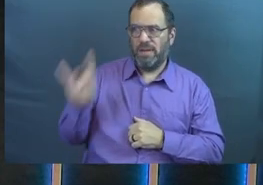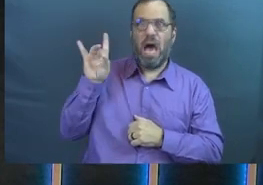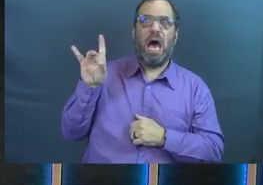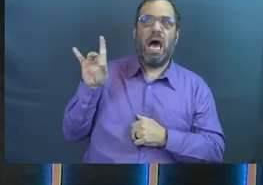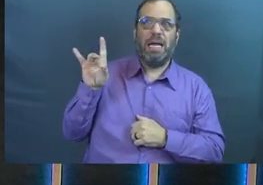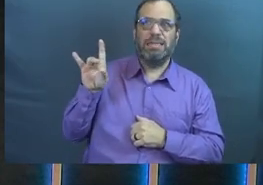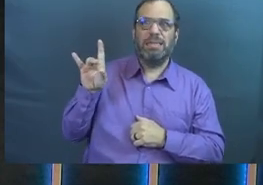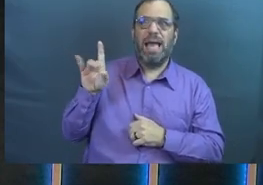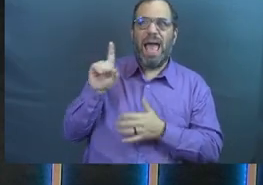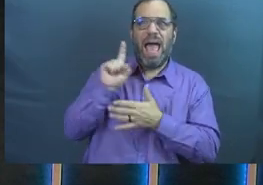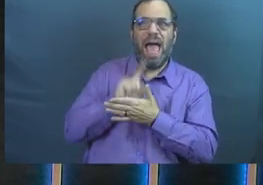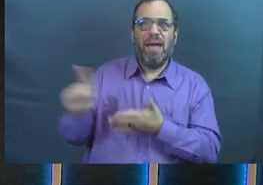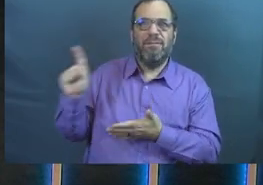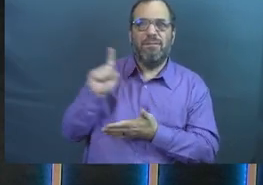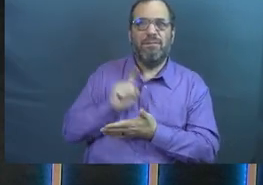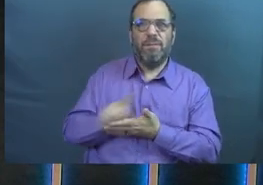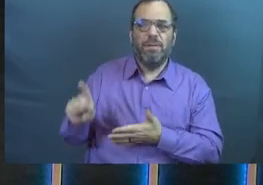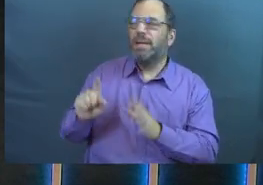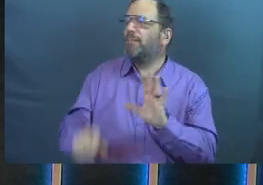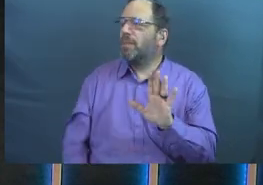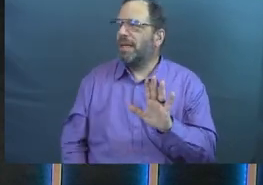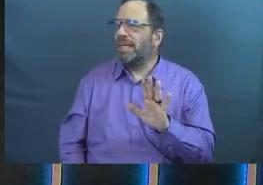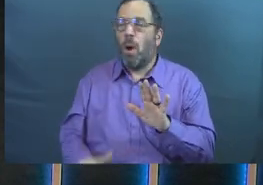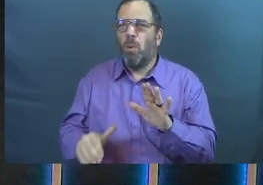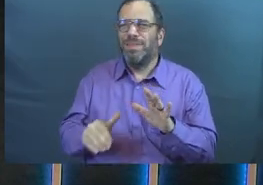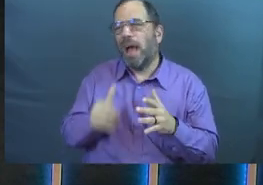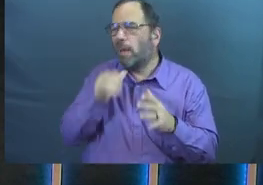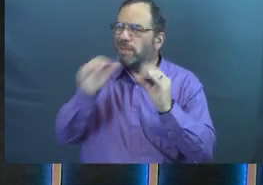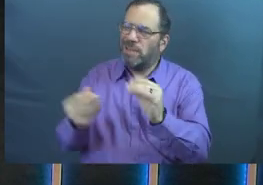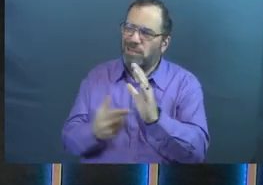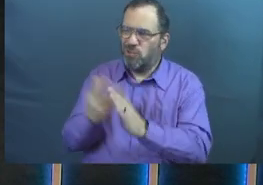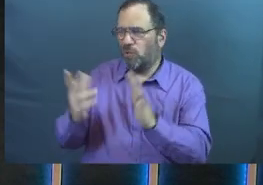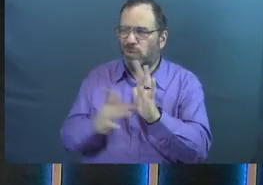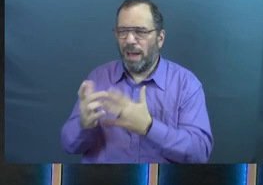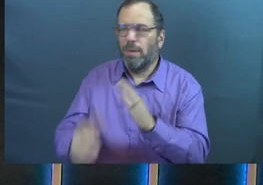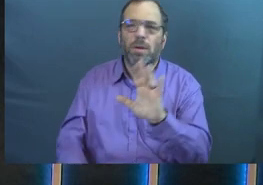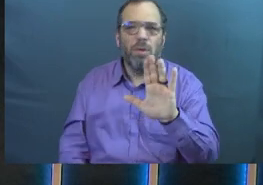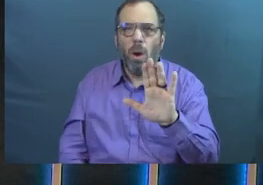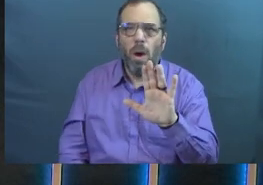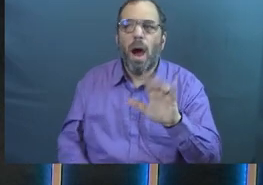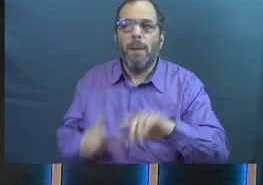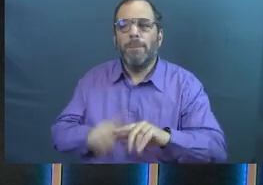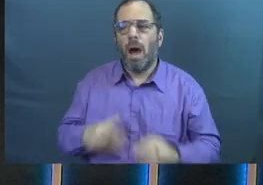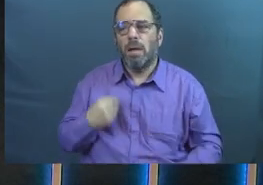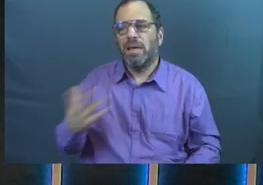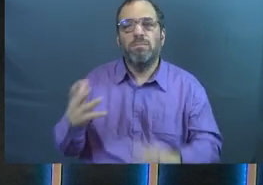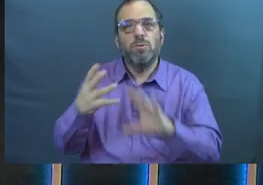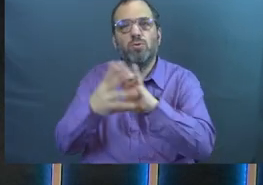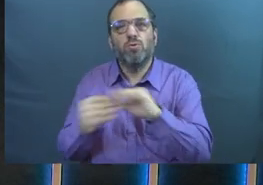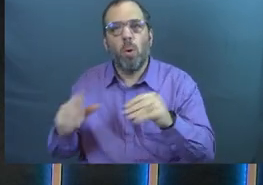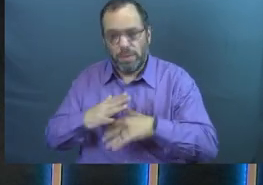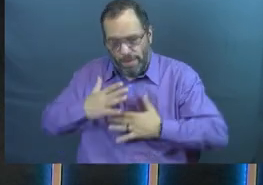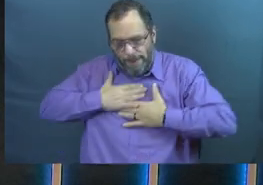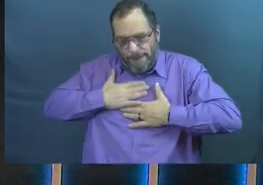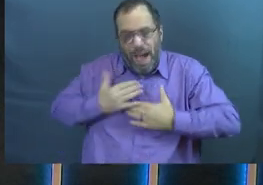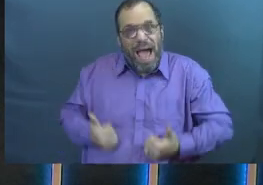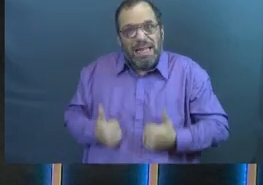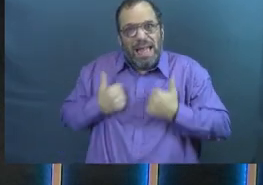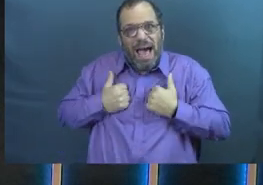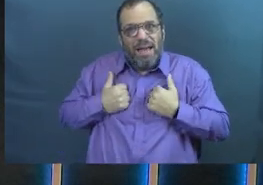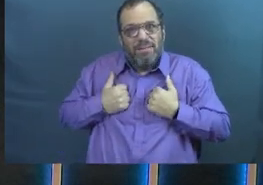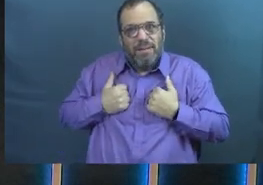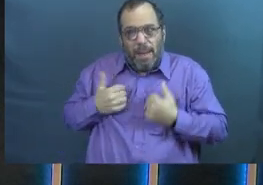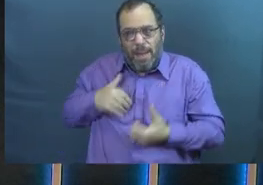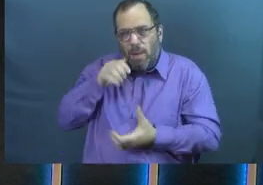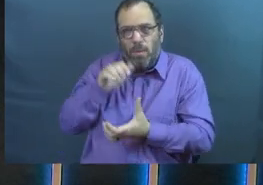that each week, we don't just teach people the truth out of God's word, but we give them stories out of our own life. And often in